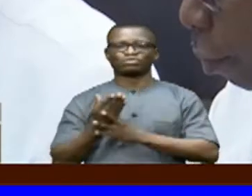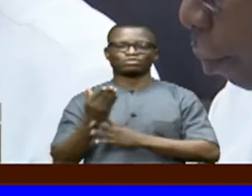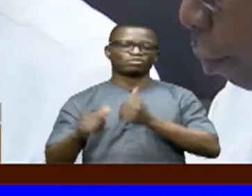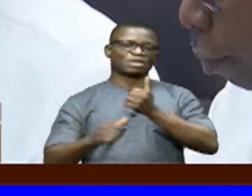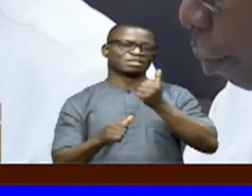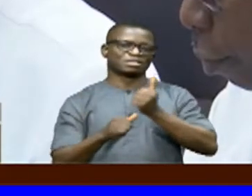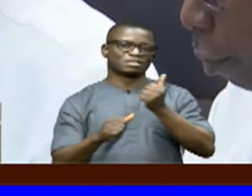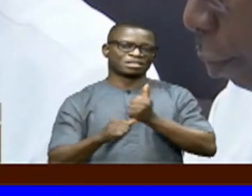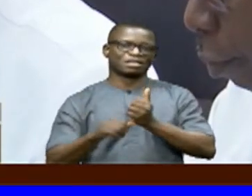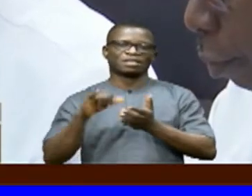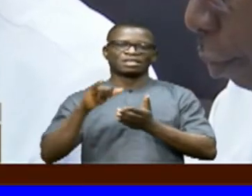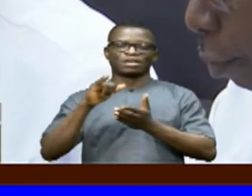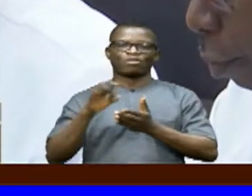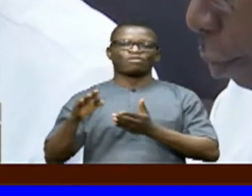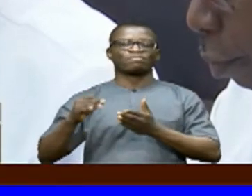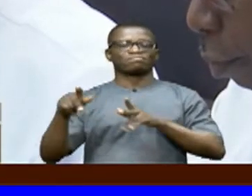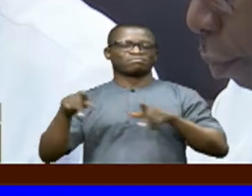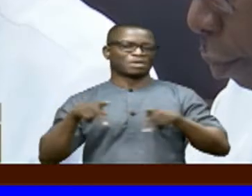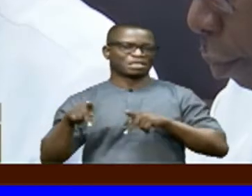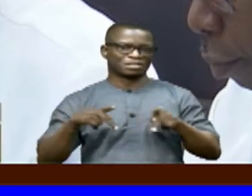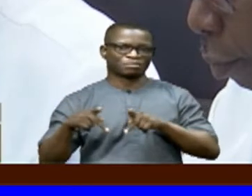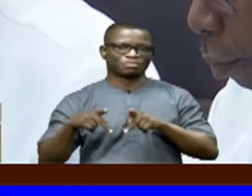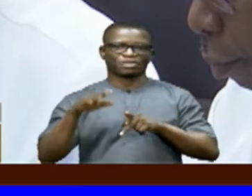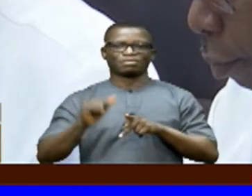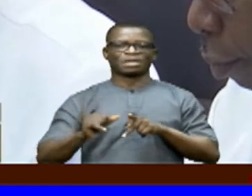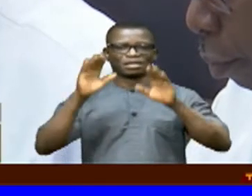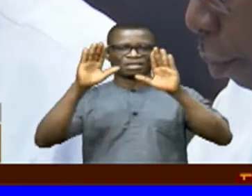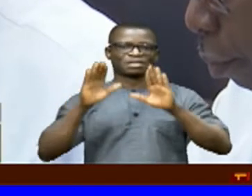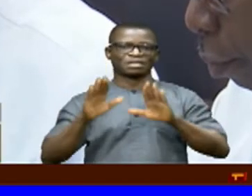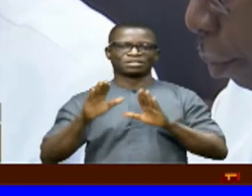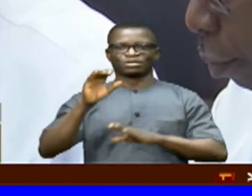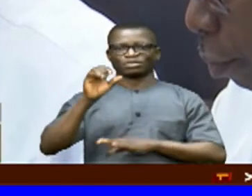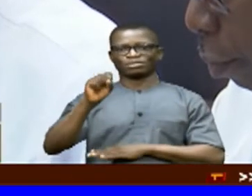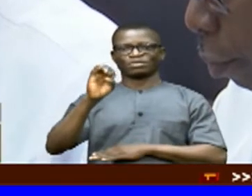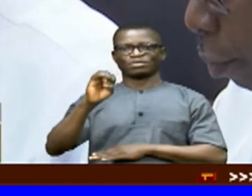assistance granted to the party by His Excellency Nina Sheyi